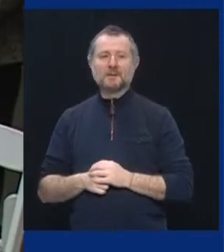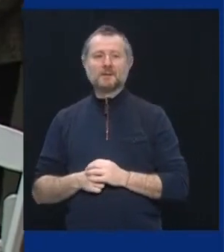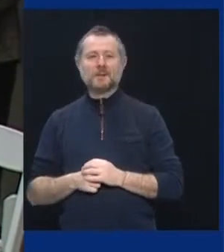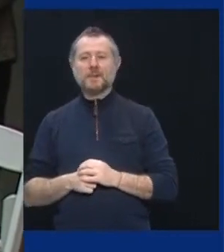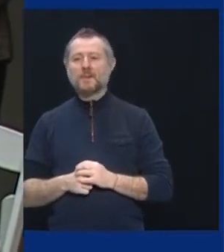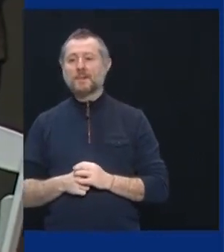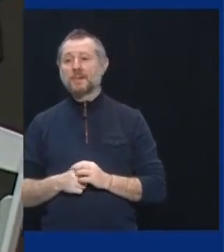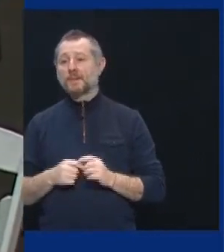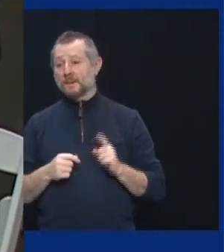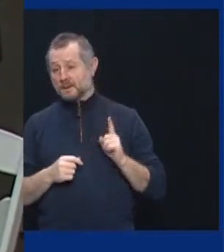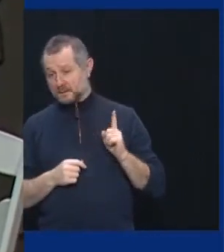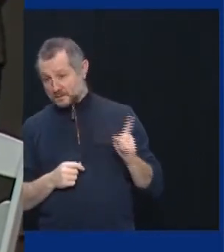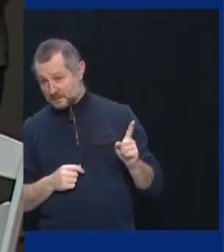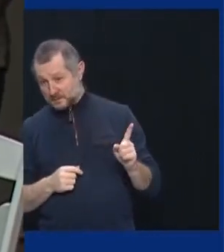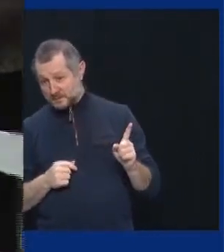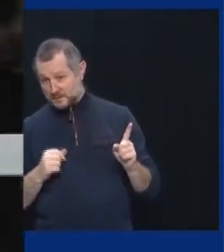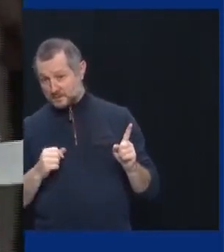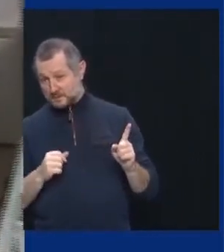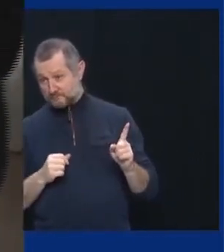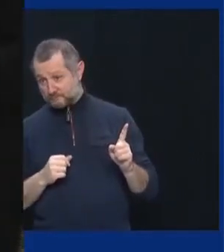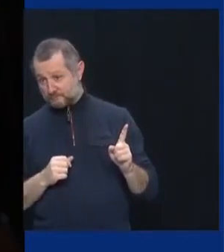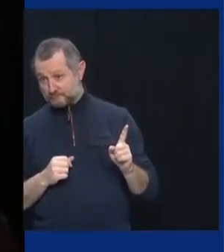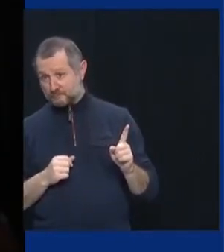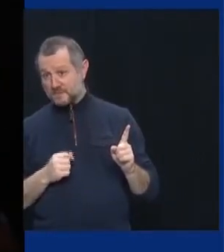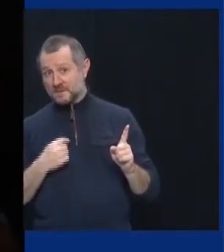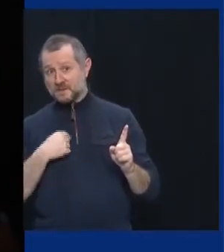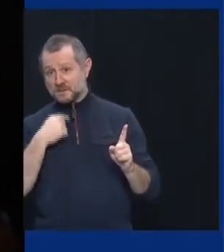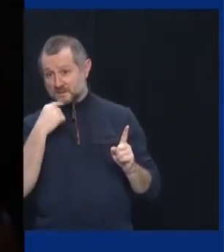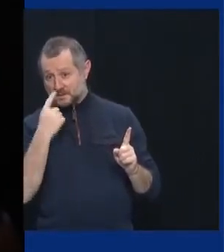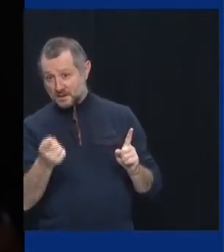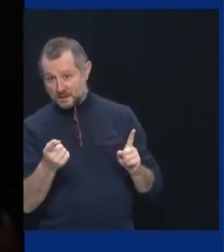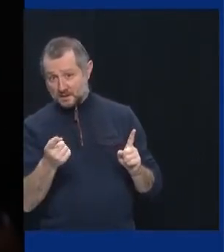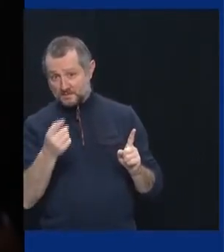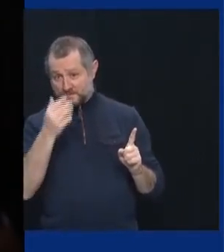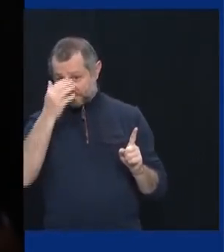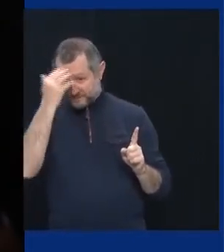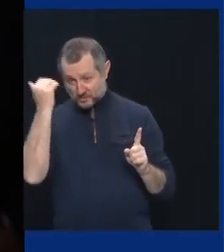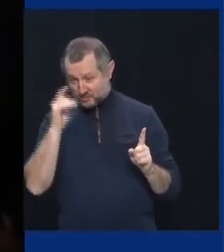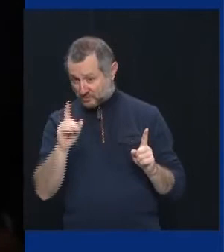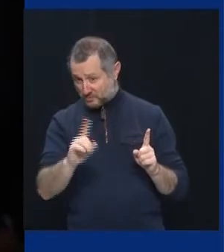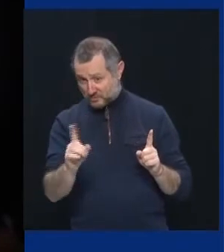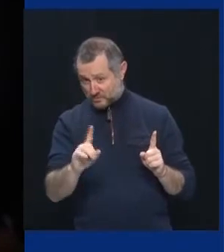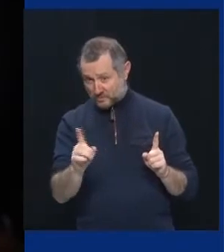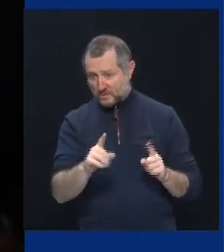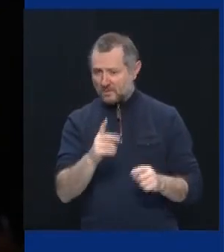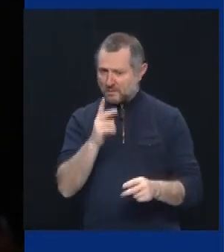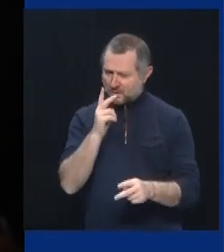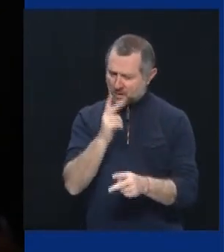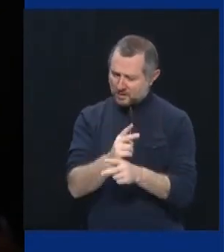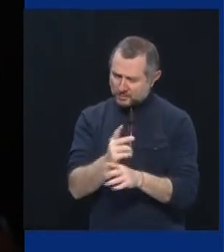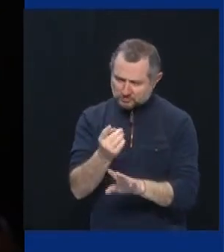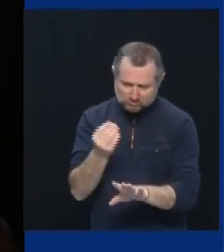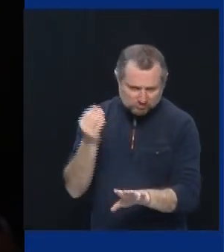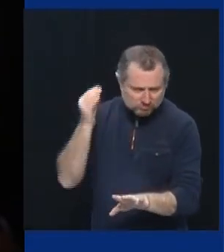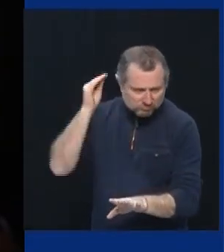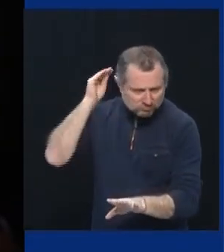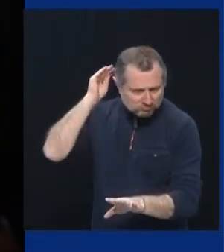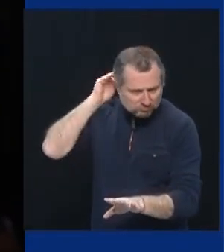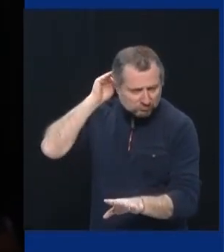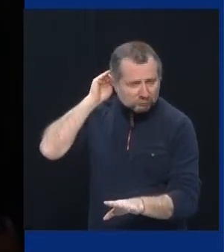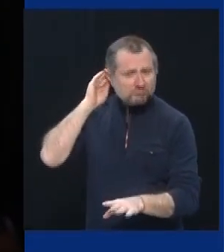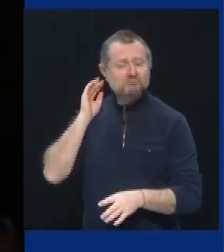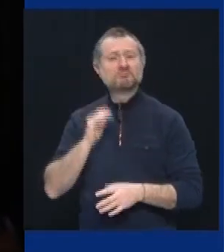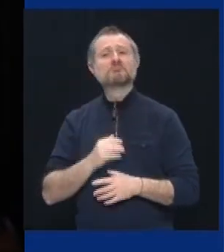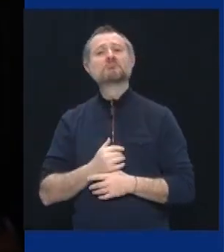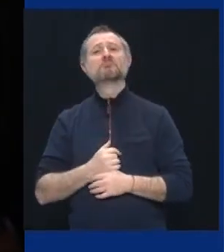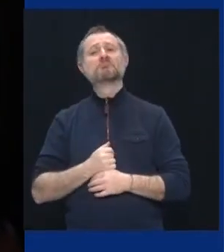And he didn't tell us not to forget, and that it's nothing, that it's just passing through. And